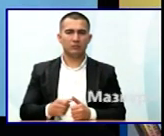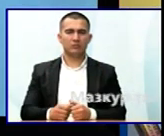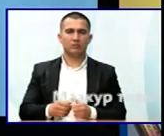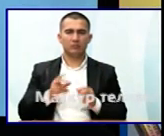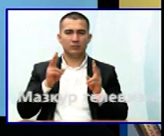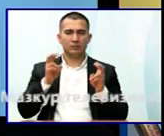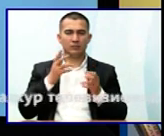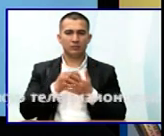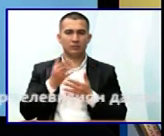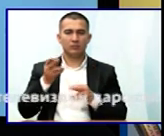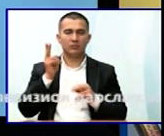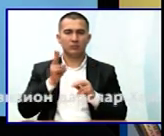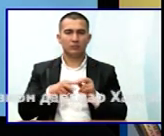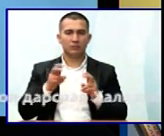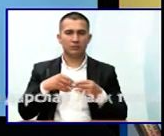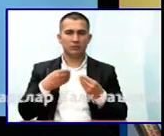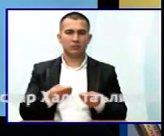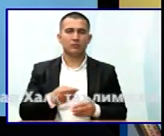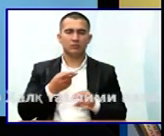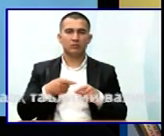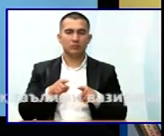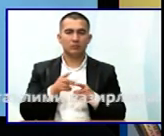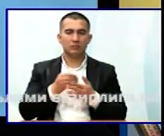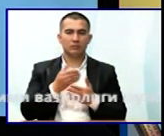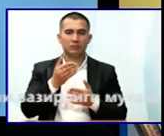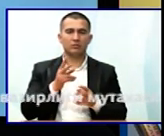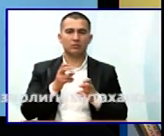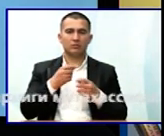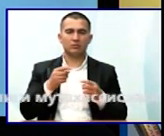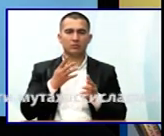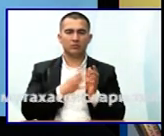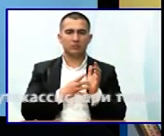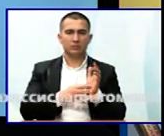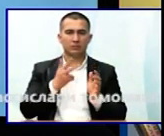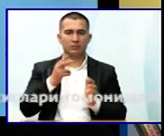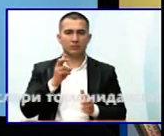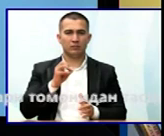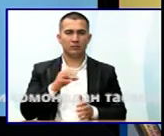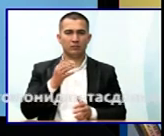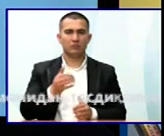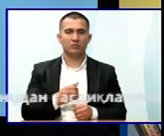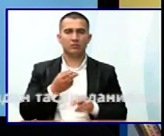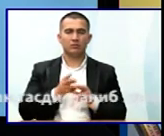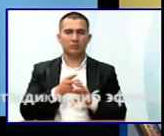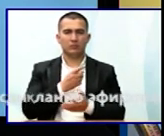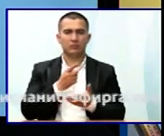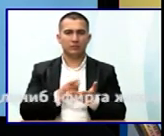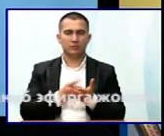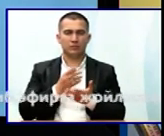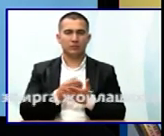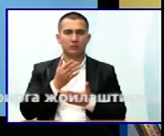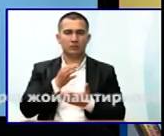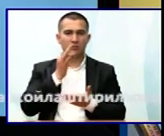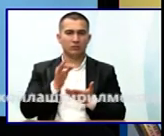Mavzu yakunida berilgan, ya'ni darsligingizdagi 93-betdagi savollarga